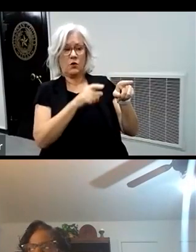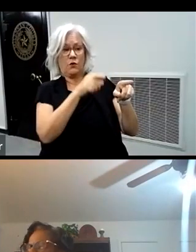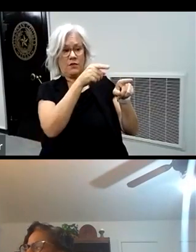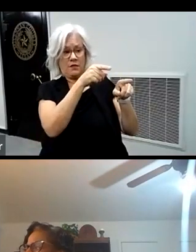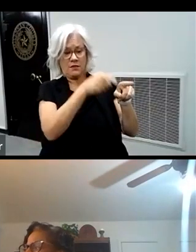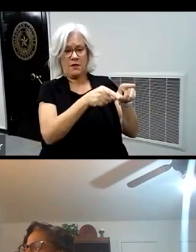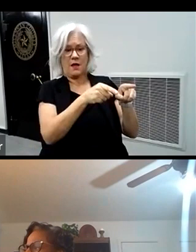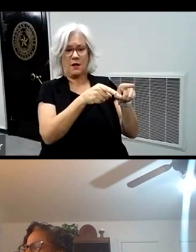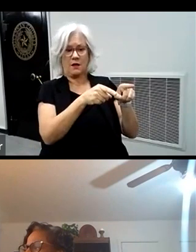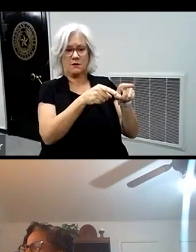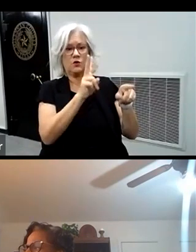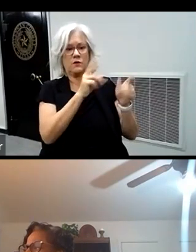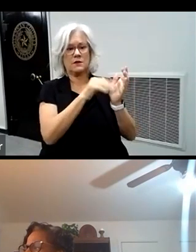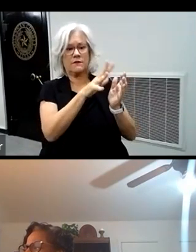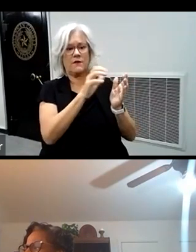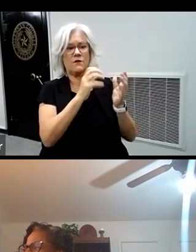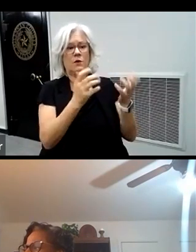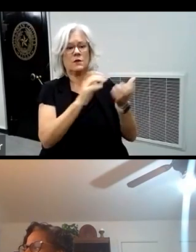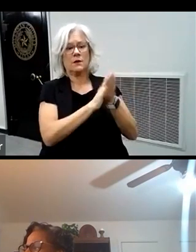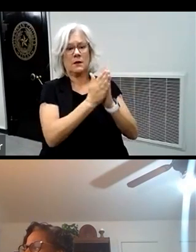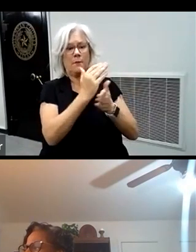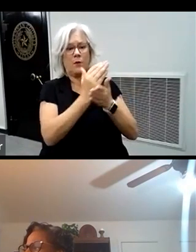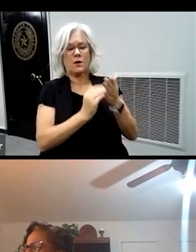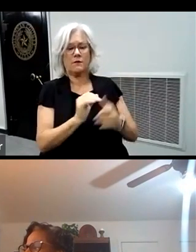the general fund.